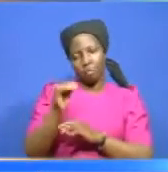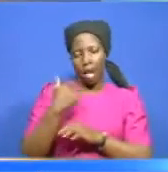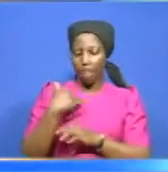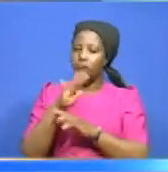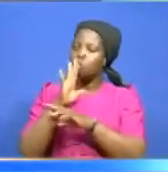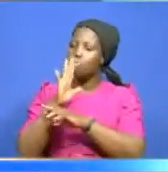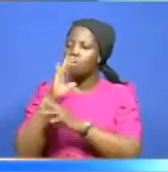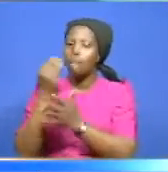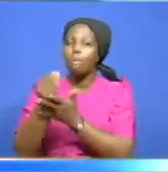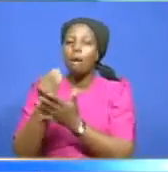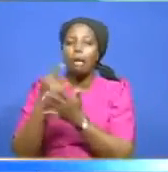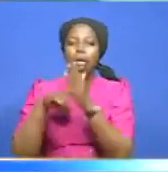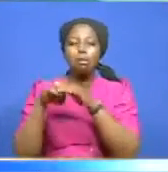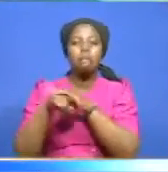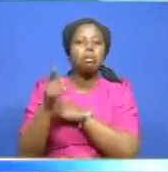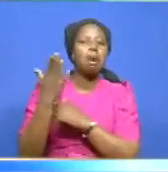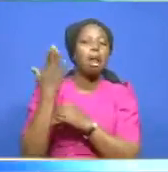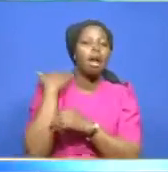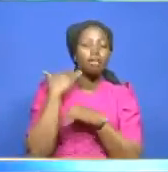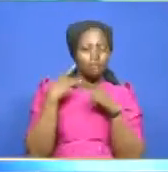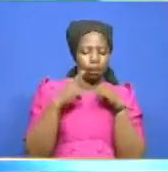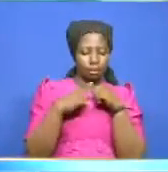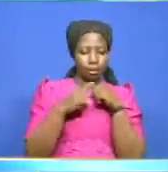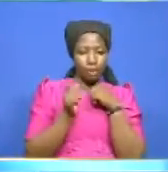money in the last 6 months.